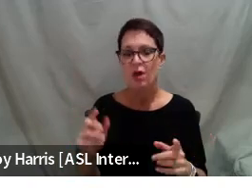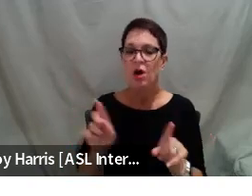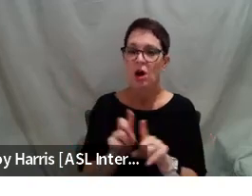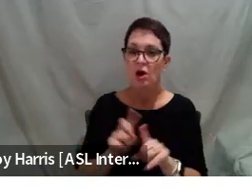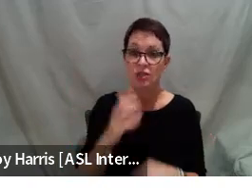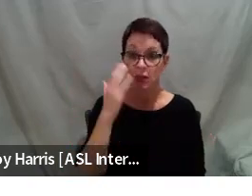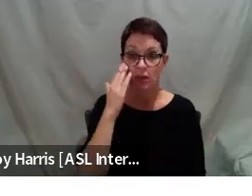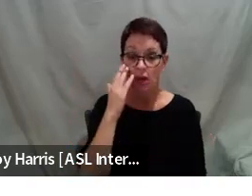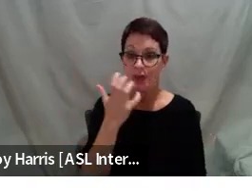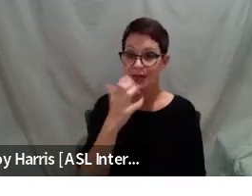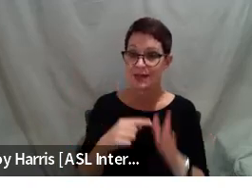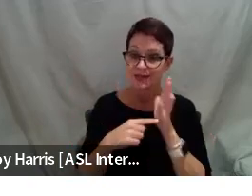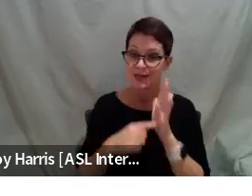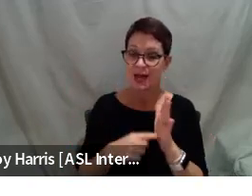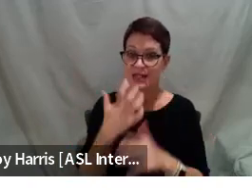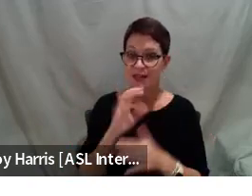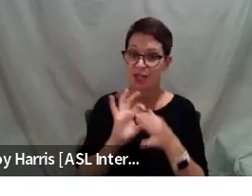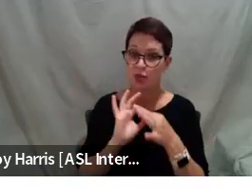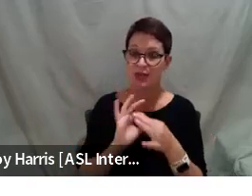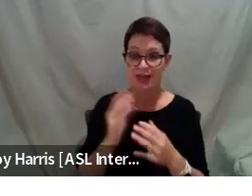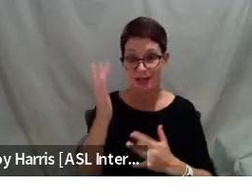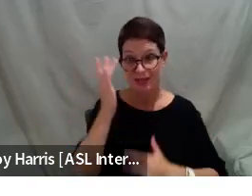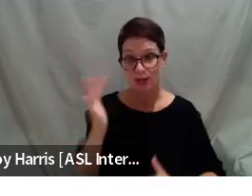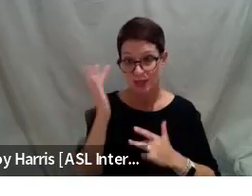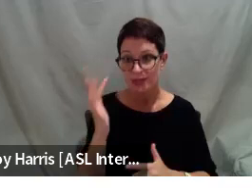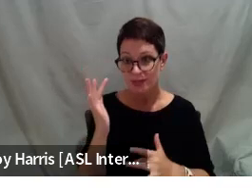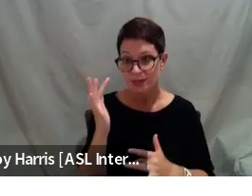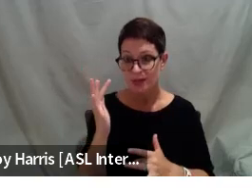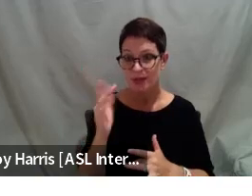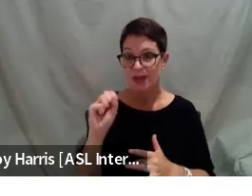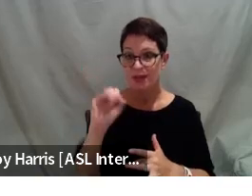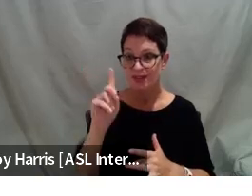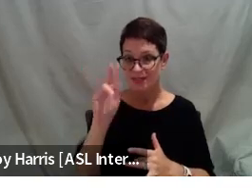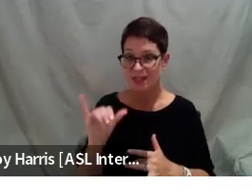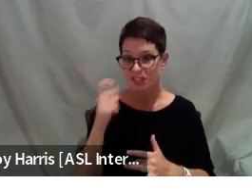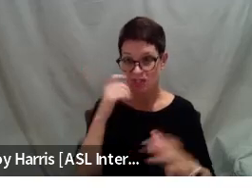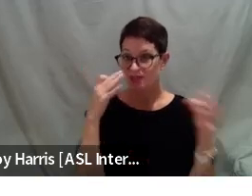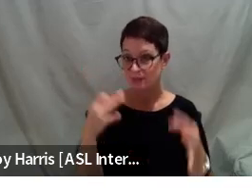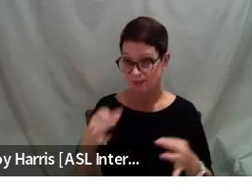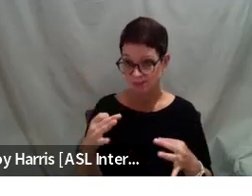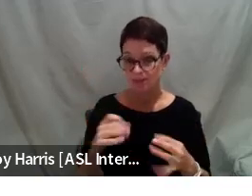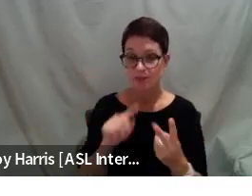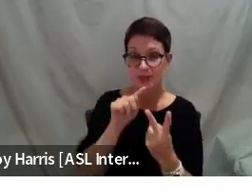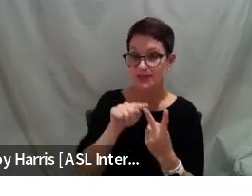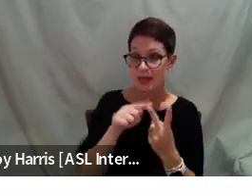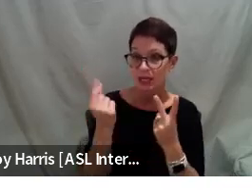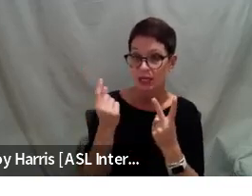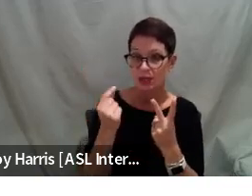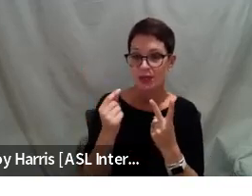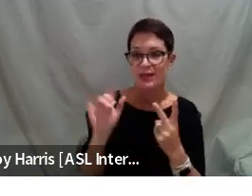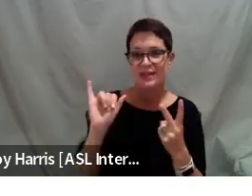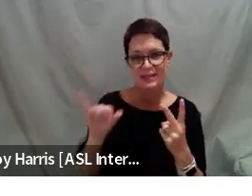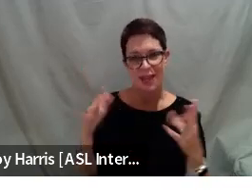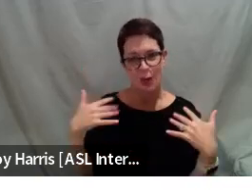those signs of heat-related illness that Sydney went over. Second, stay